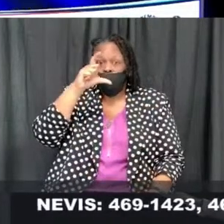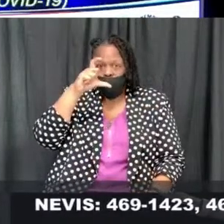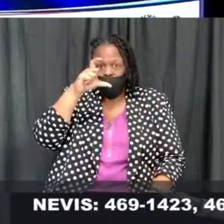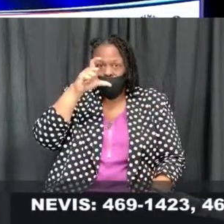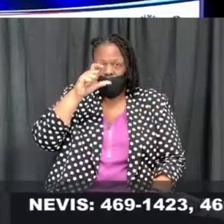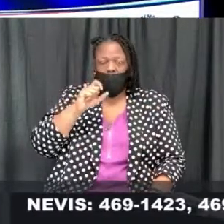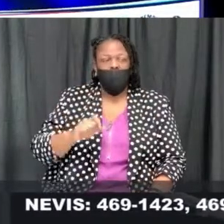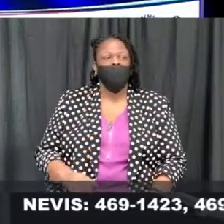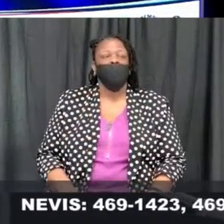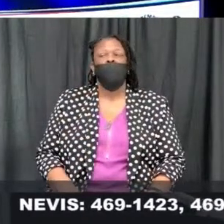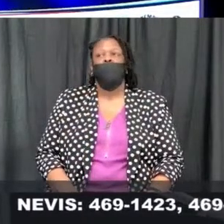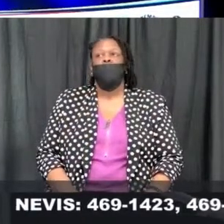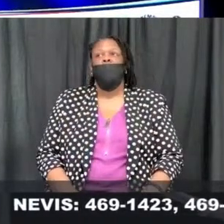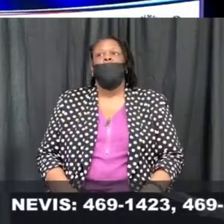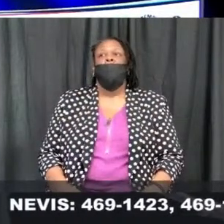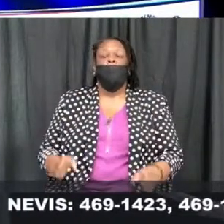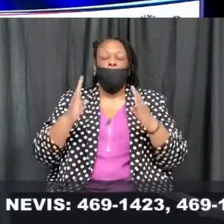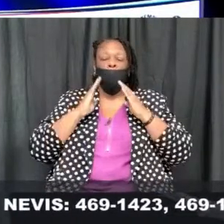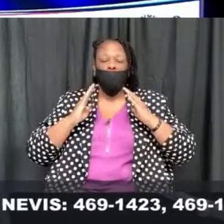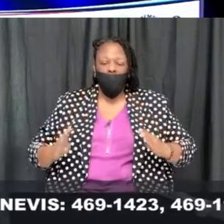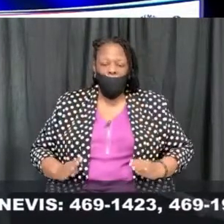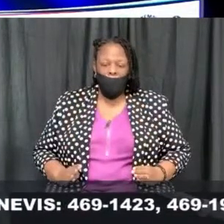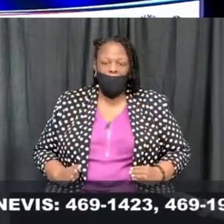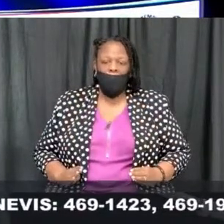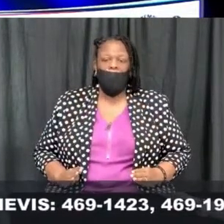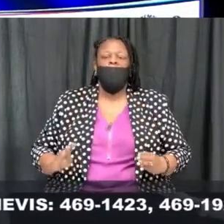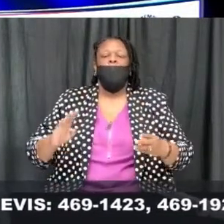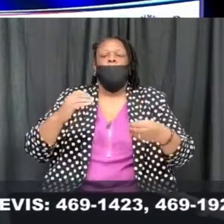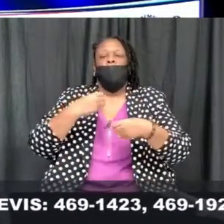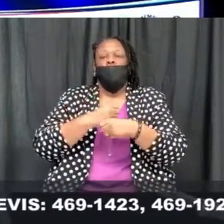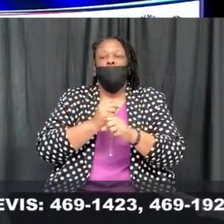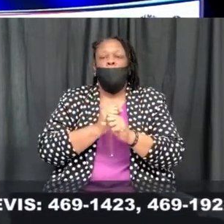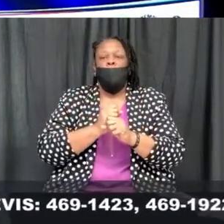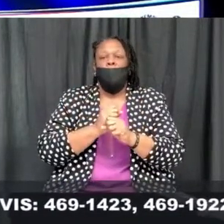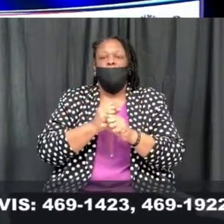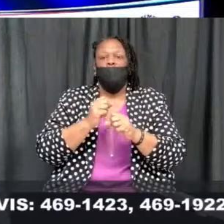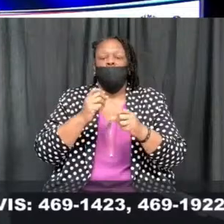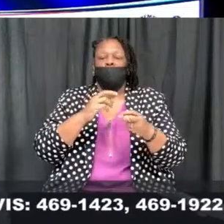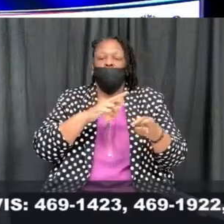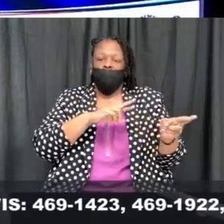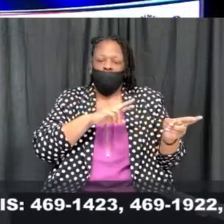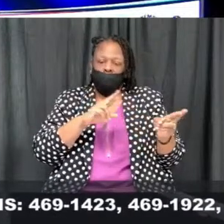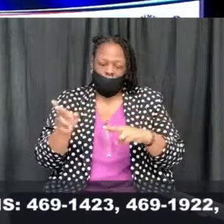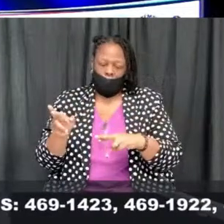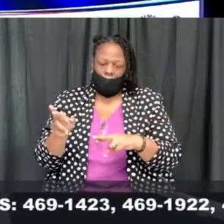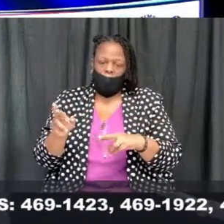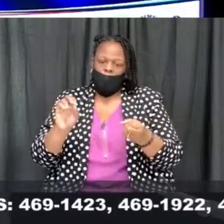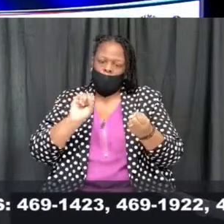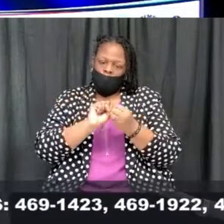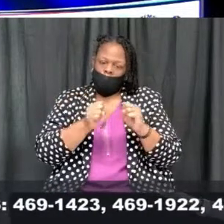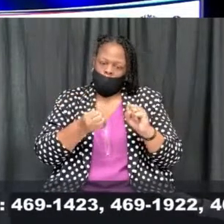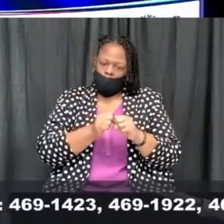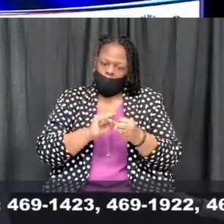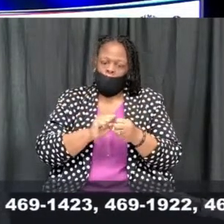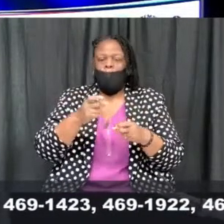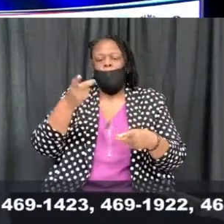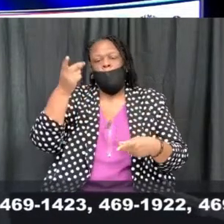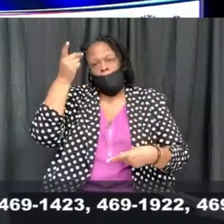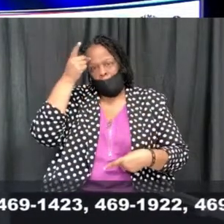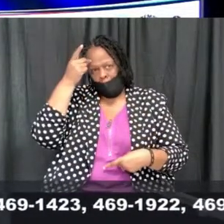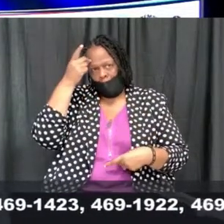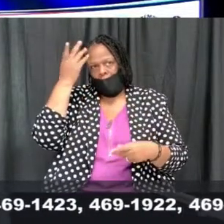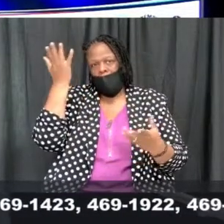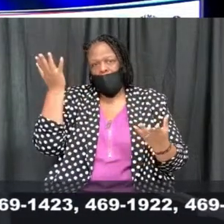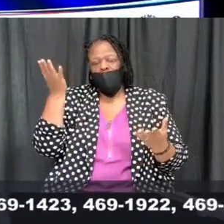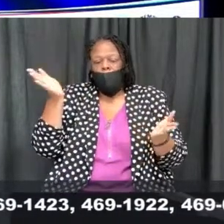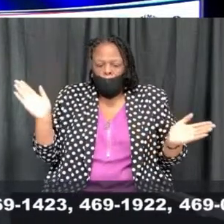immune system is ready to fight this dreadful virus. So we encourage